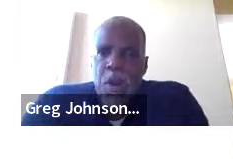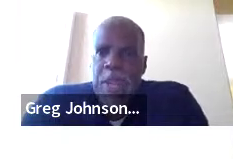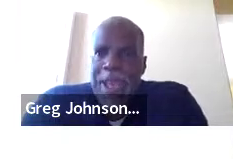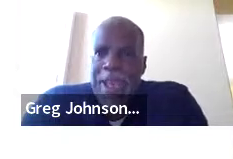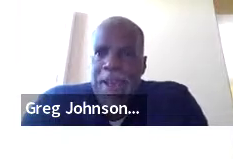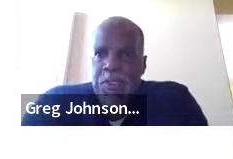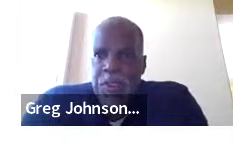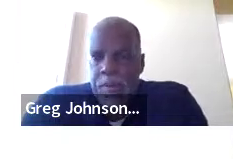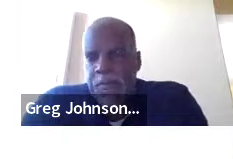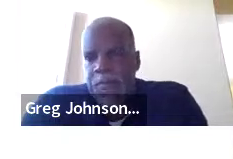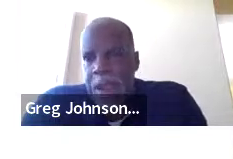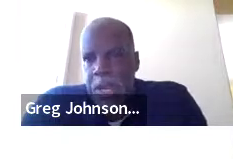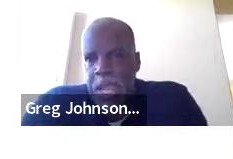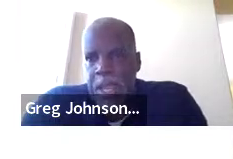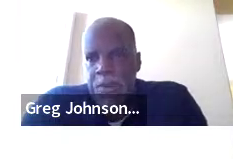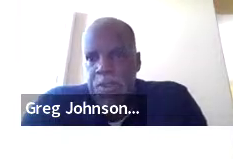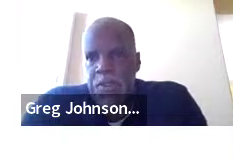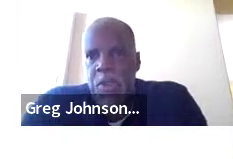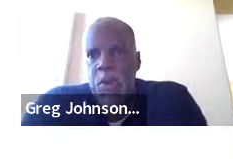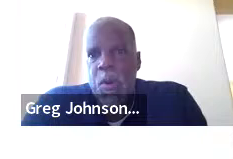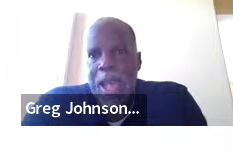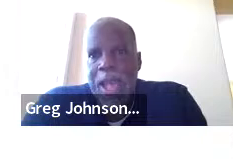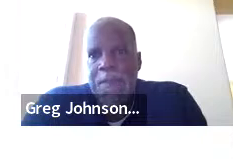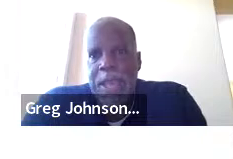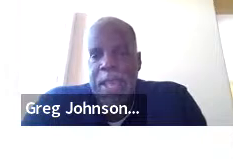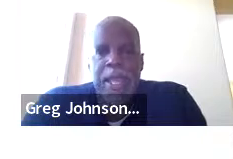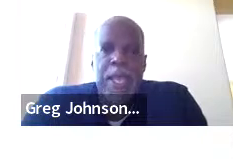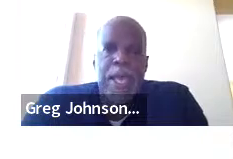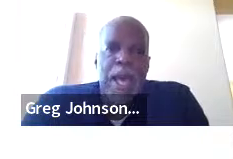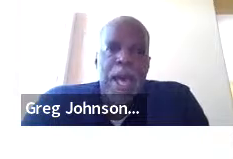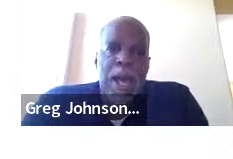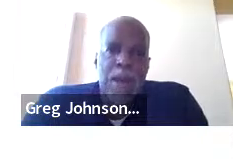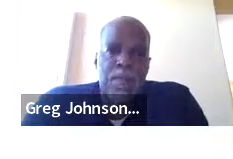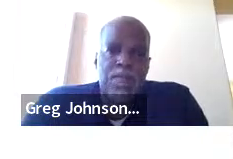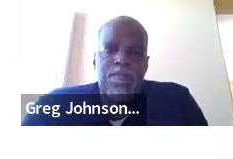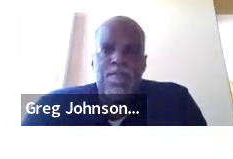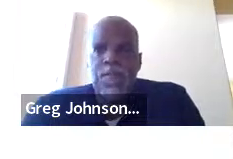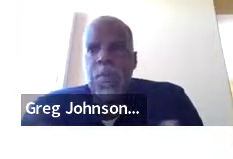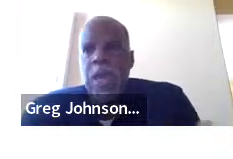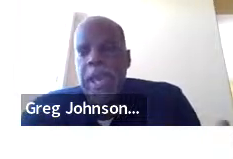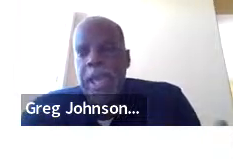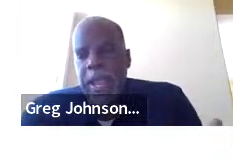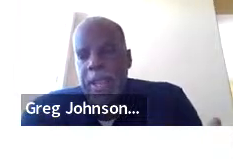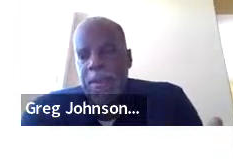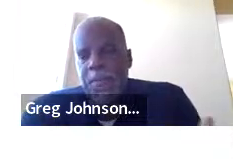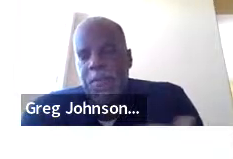we know we have some fabricators who have a